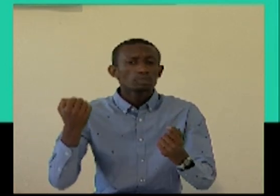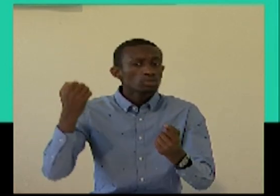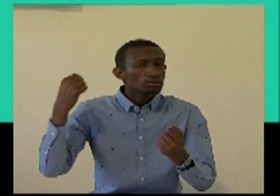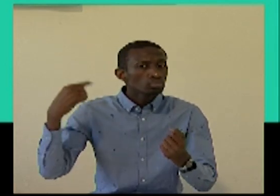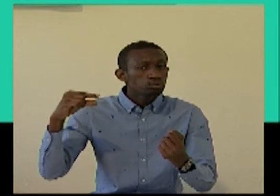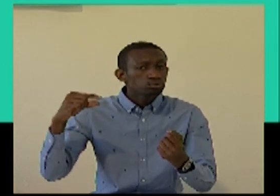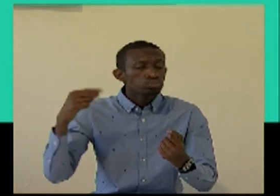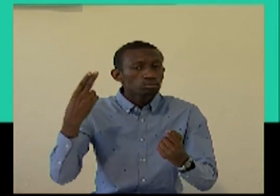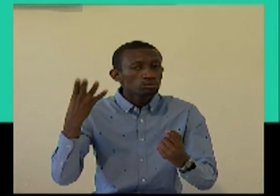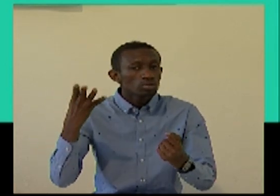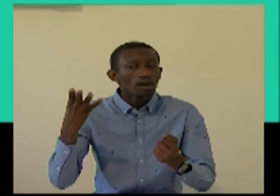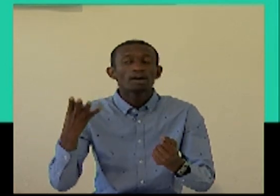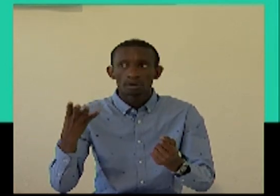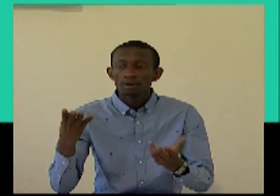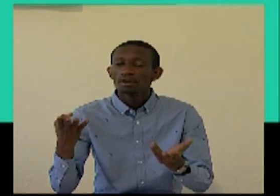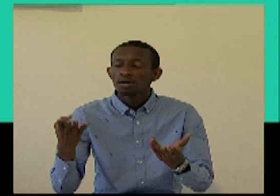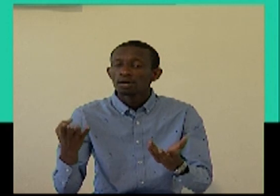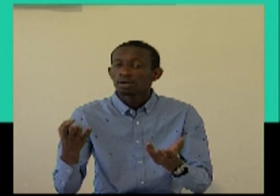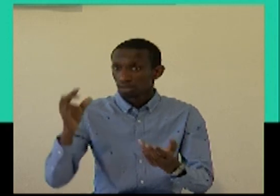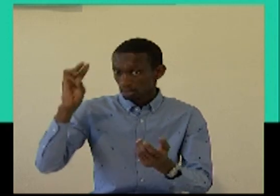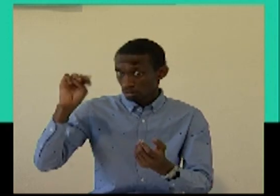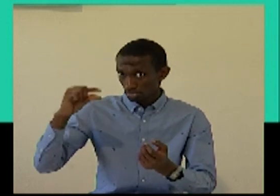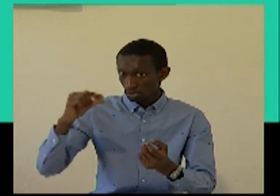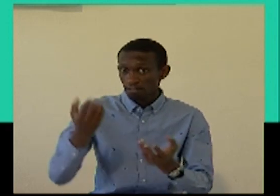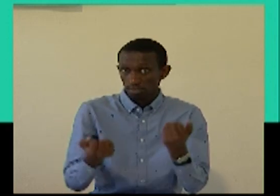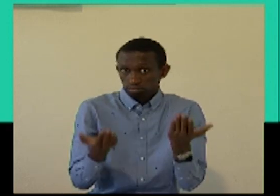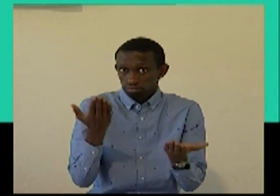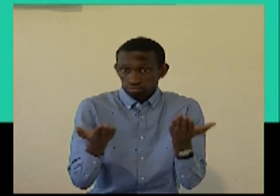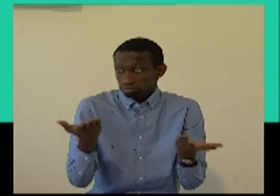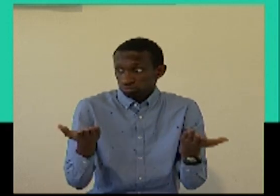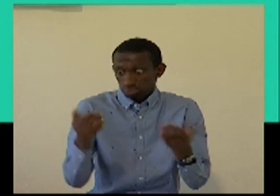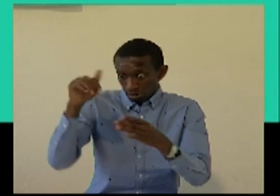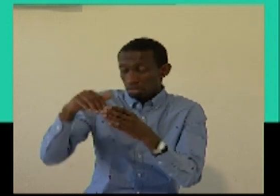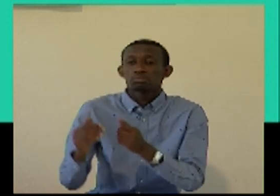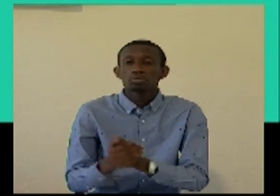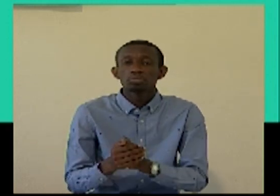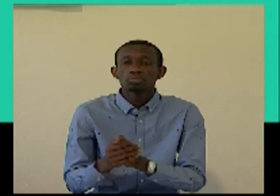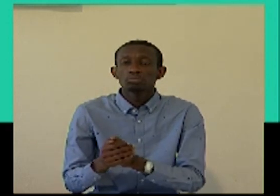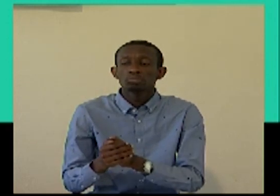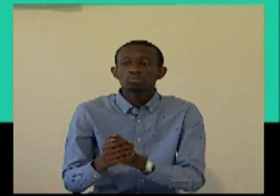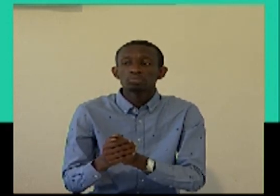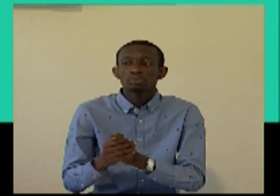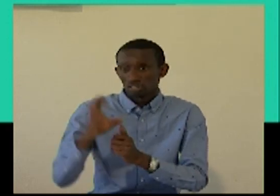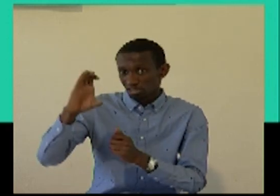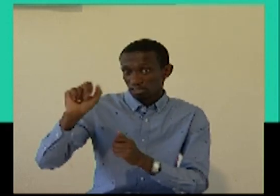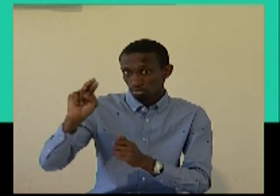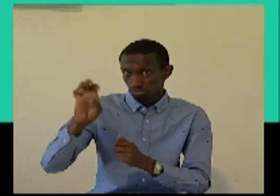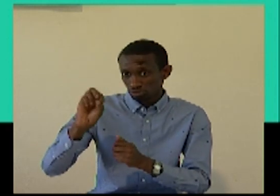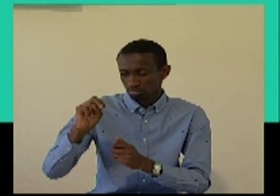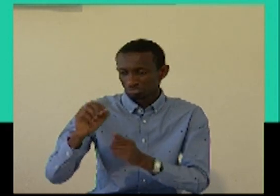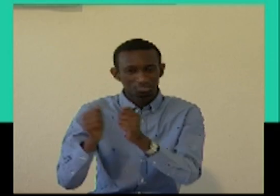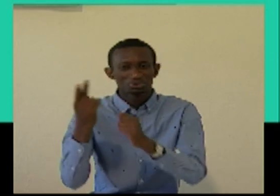of particles, magnesium weighs twice the mass of carbon-12, which is very clear.